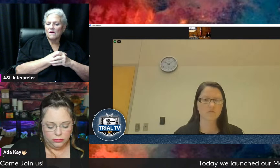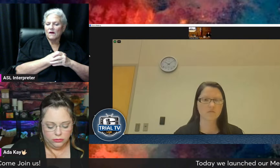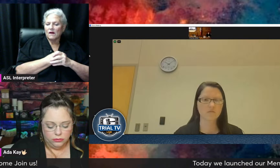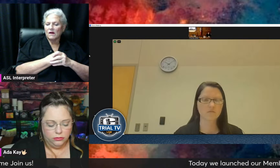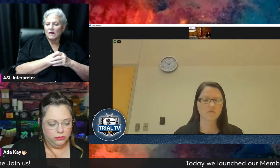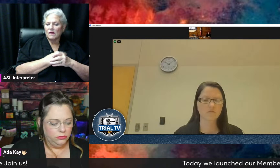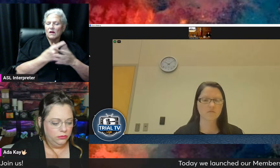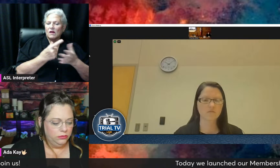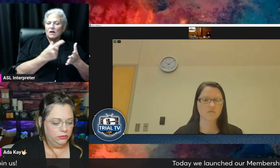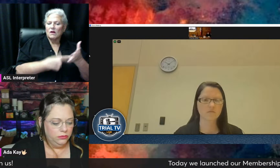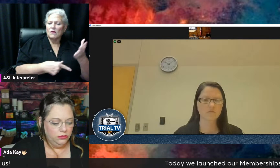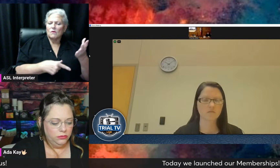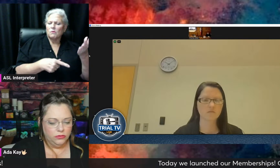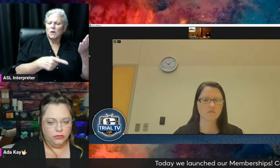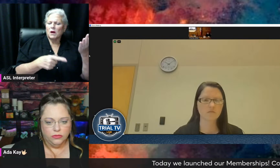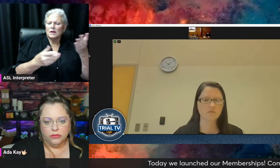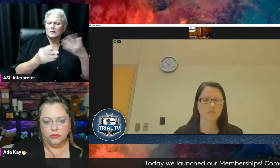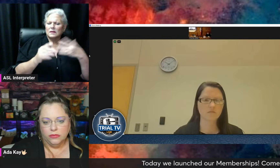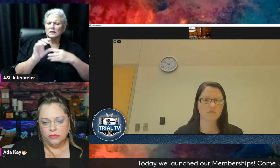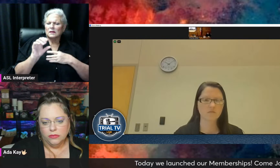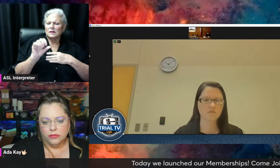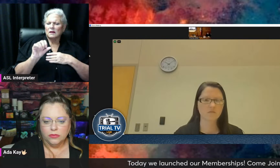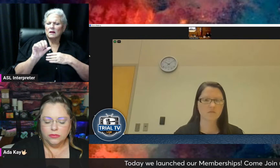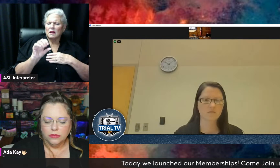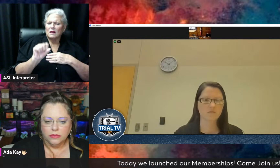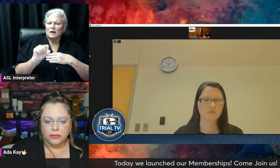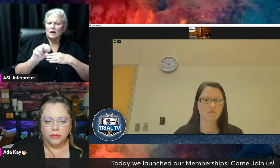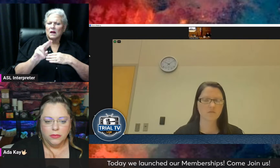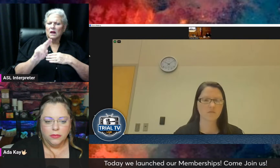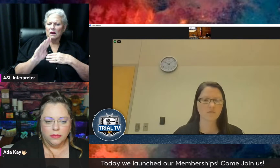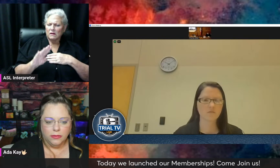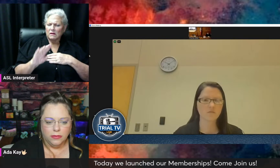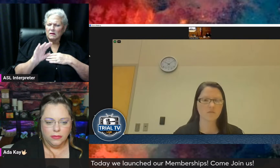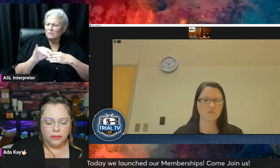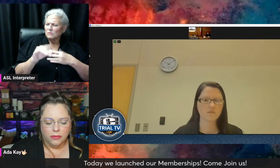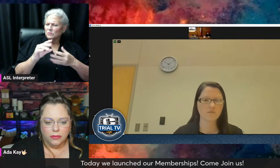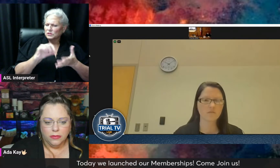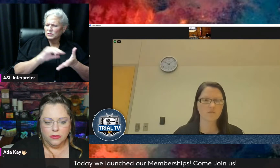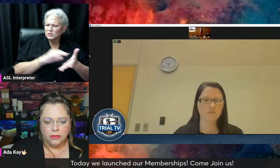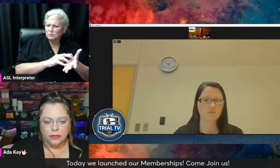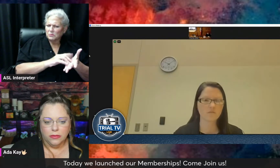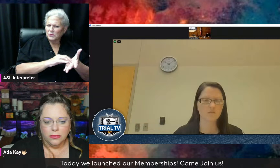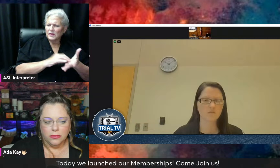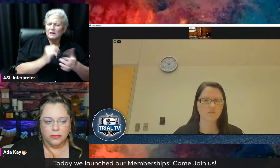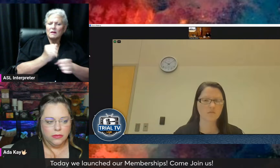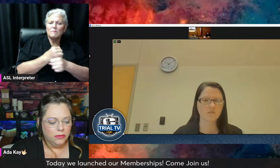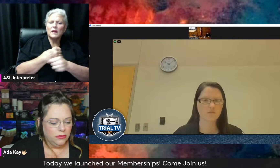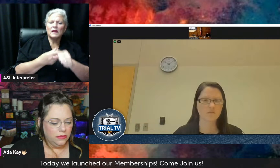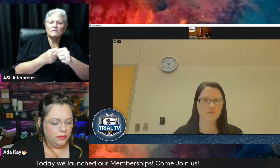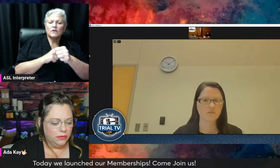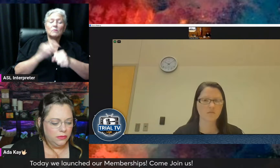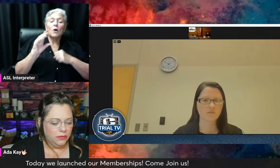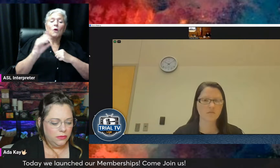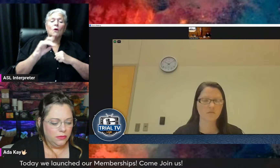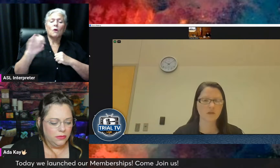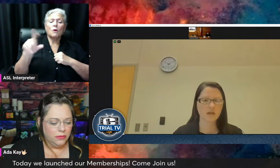What substances was the print made from? Was that from oil and or sweat from the